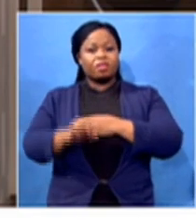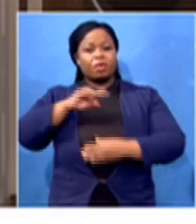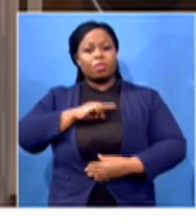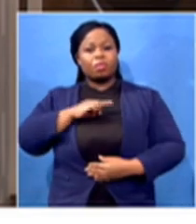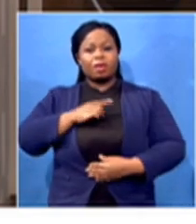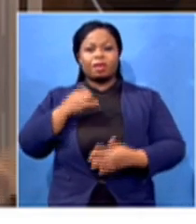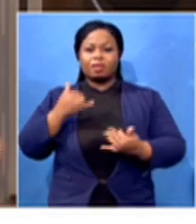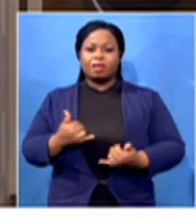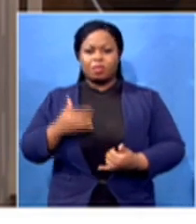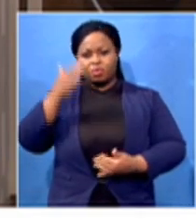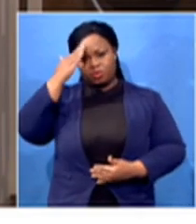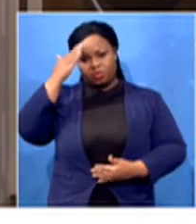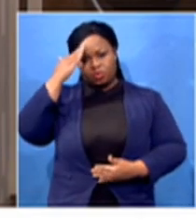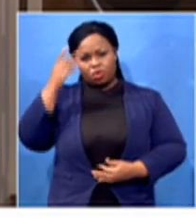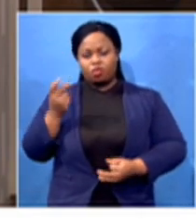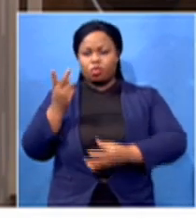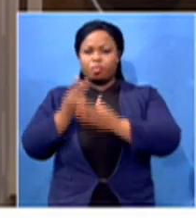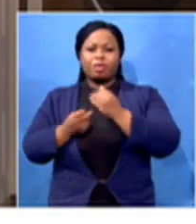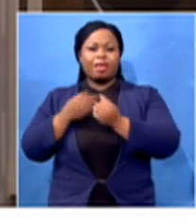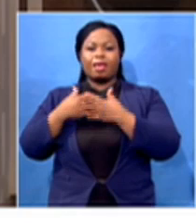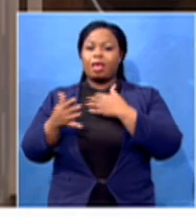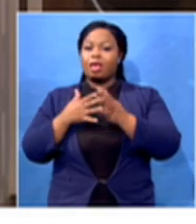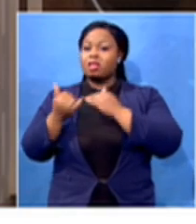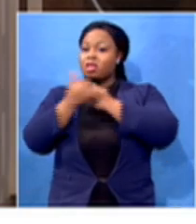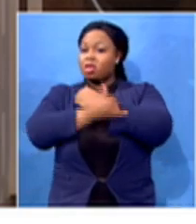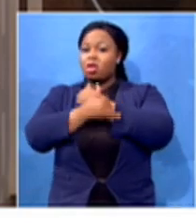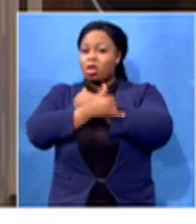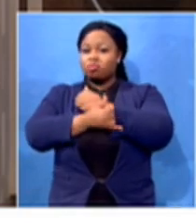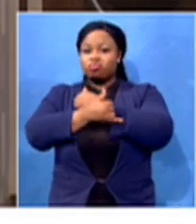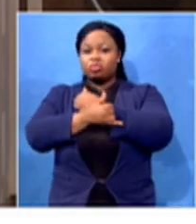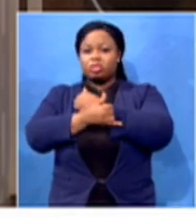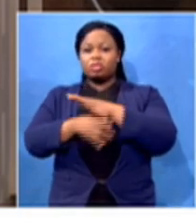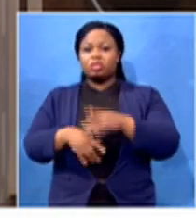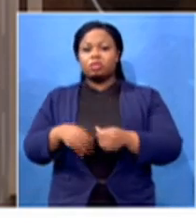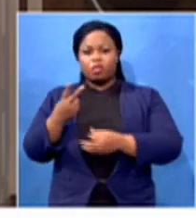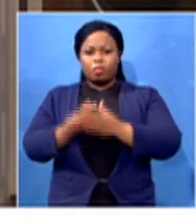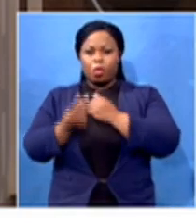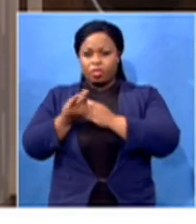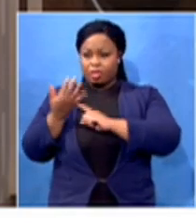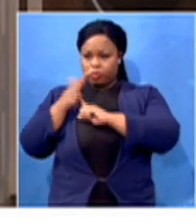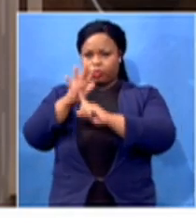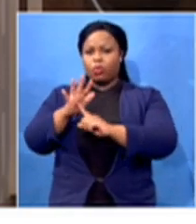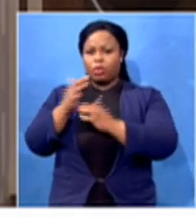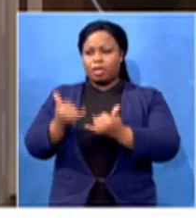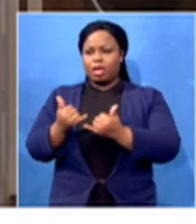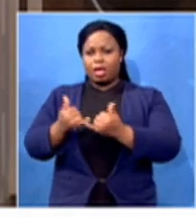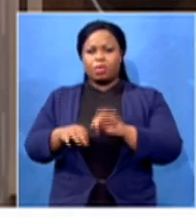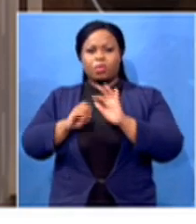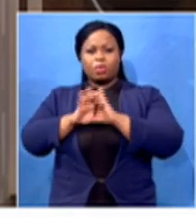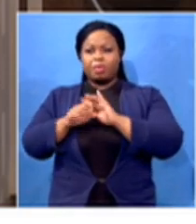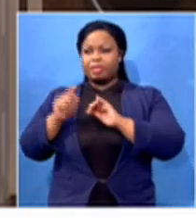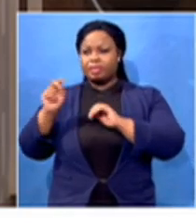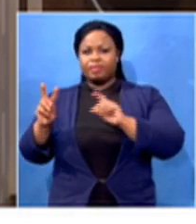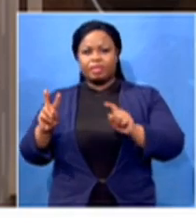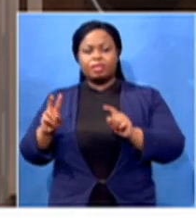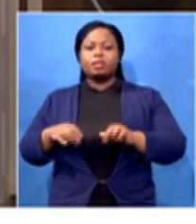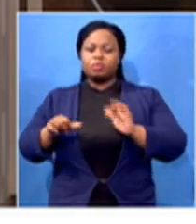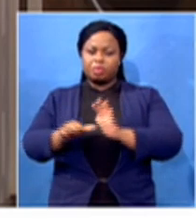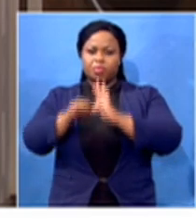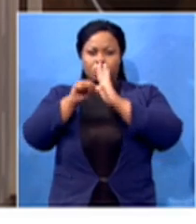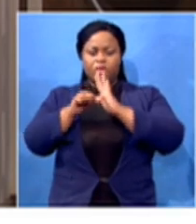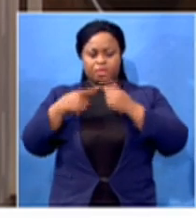ka mahlakore ohle a media ya rona. Ka hona e ne le bohlokwa gore ke tle re tlo bua le